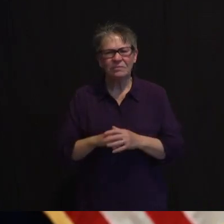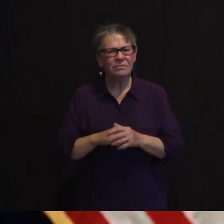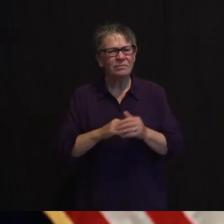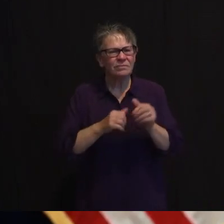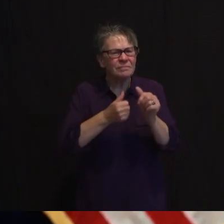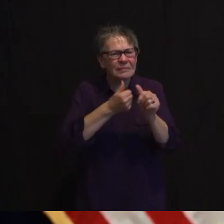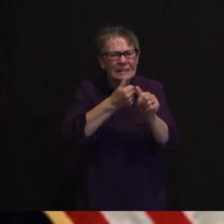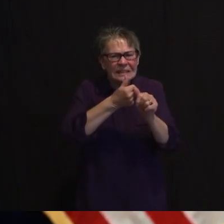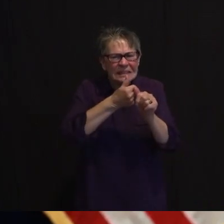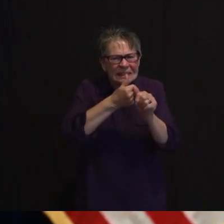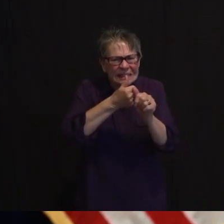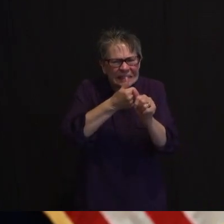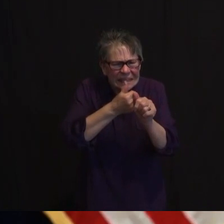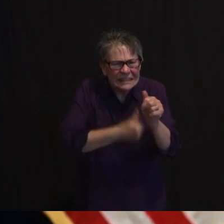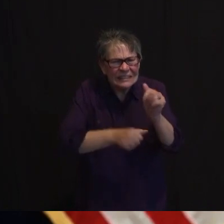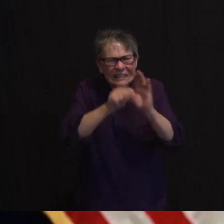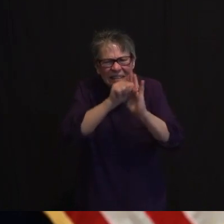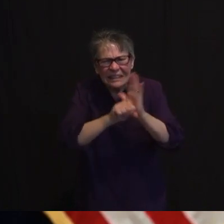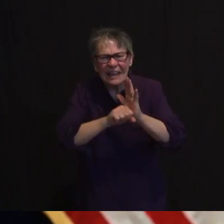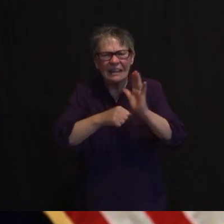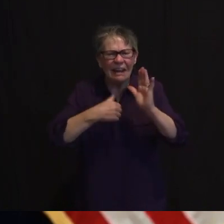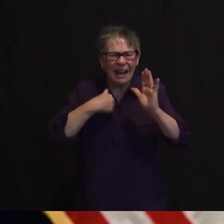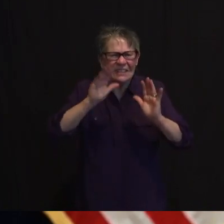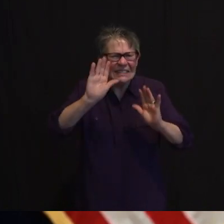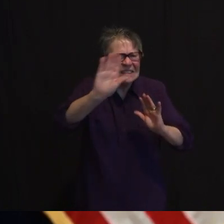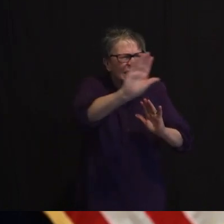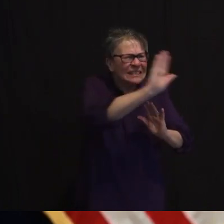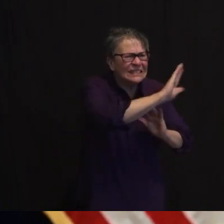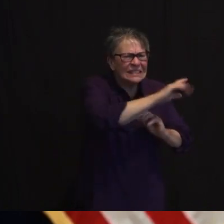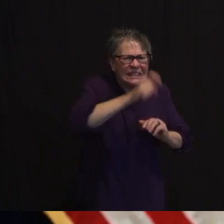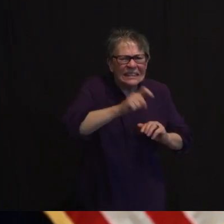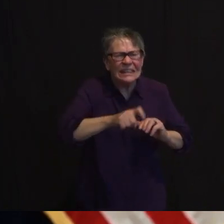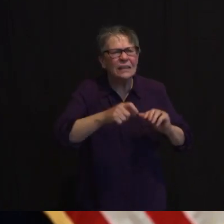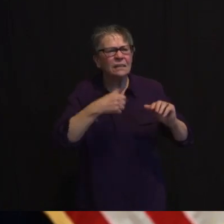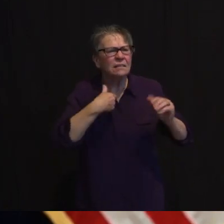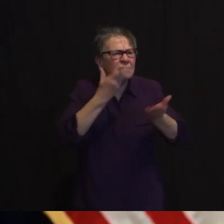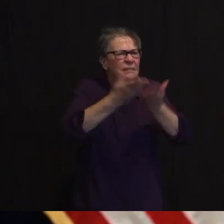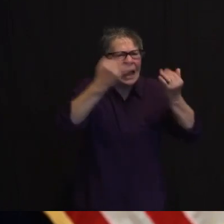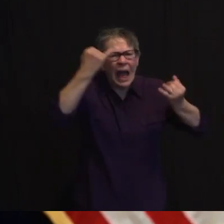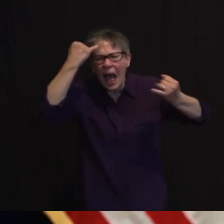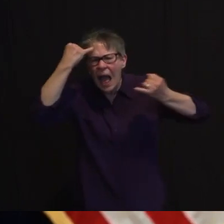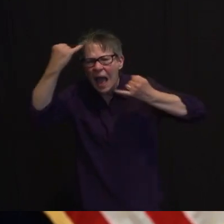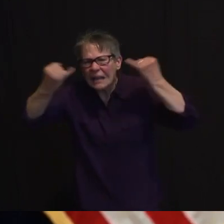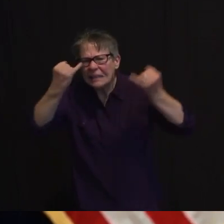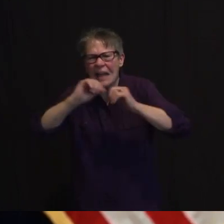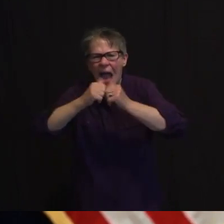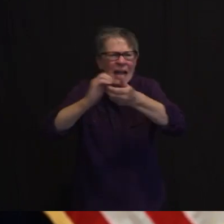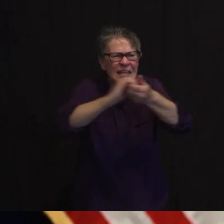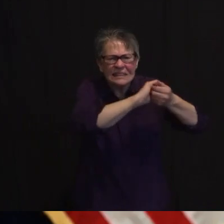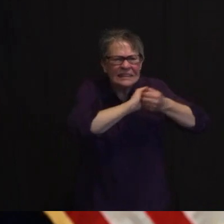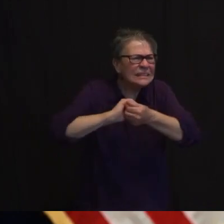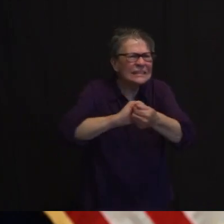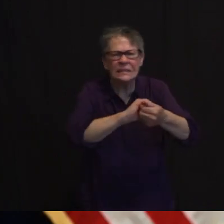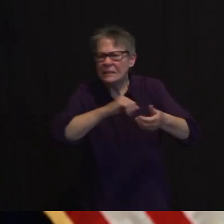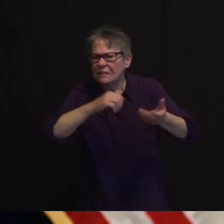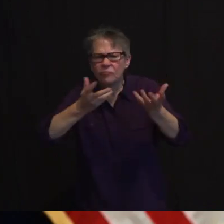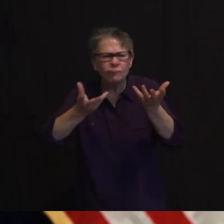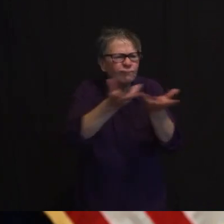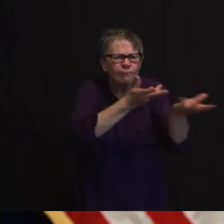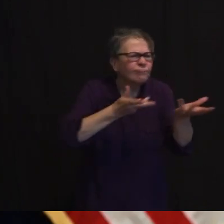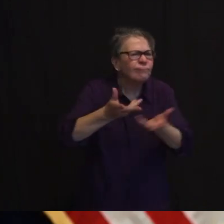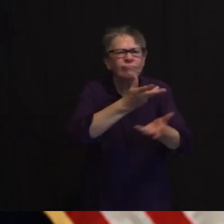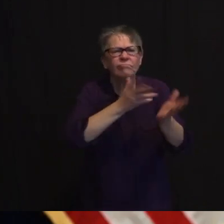be X states times 3, but it will complement. Secondly, I did not see that, so I apologize. I'm